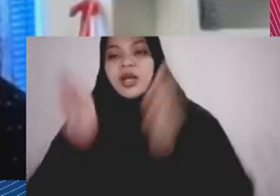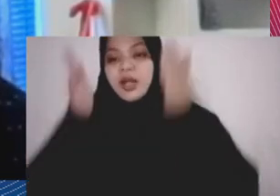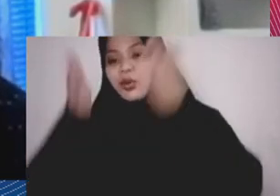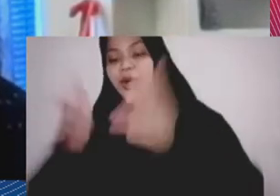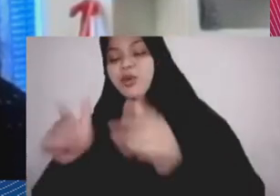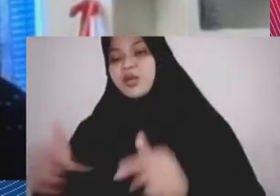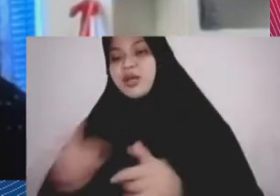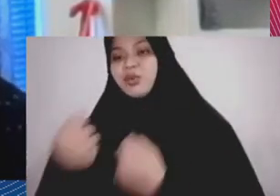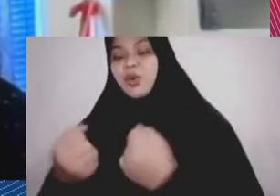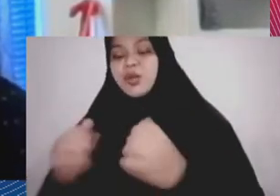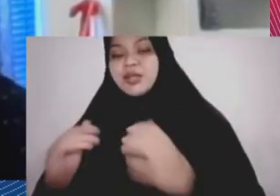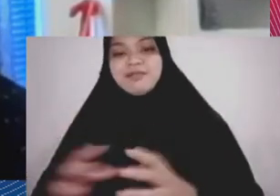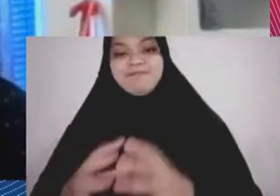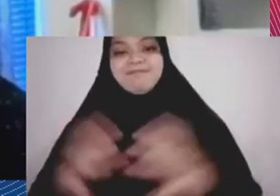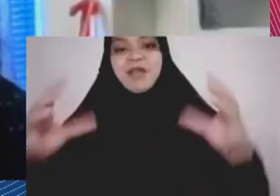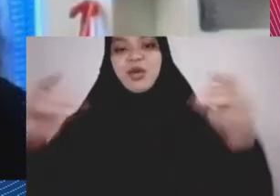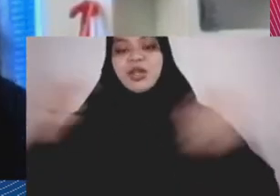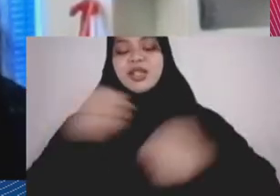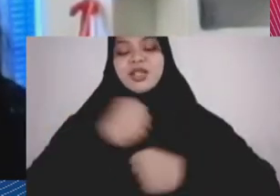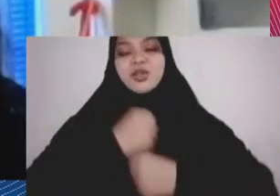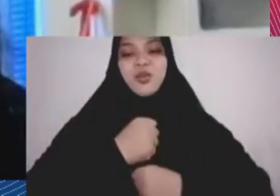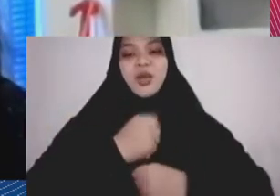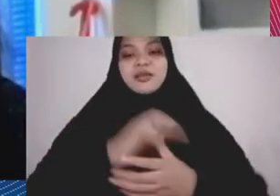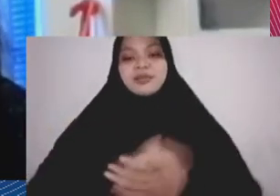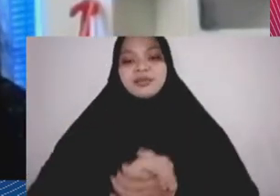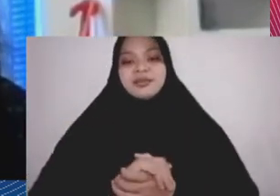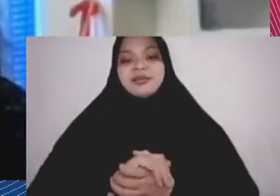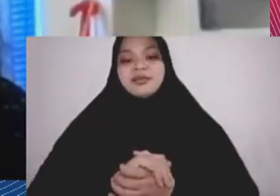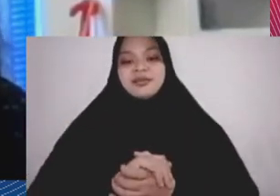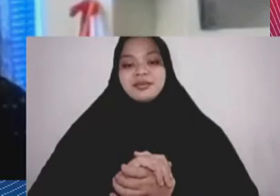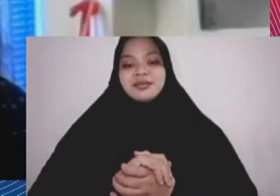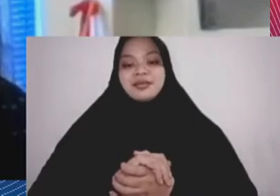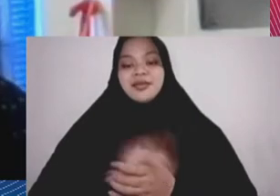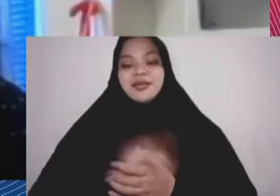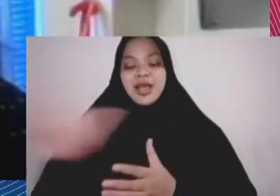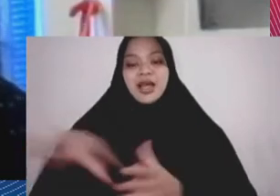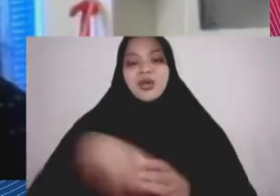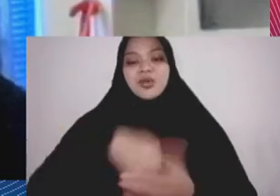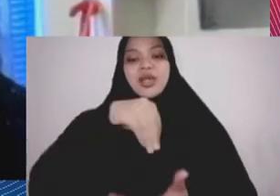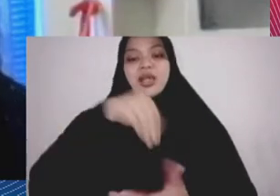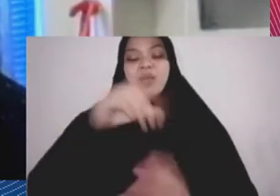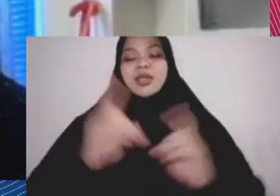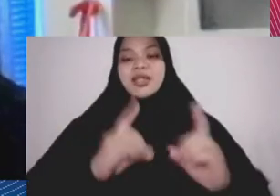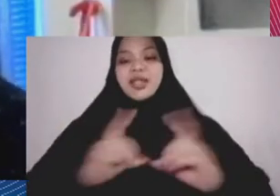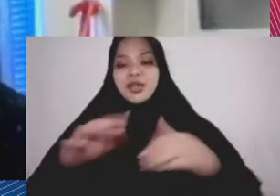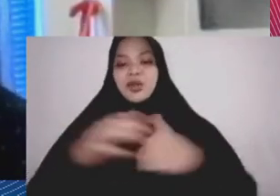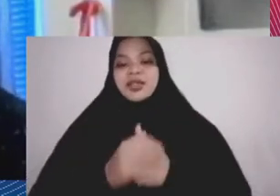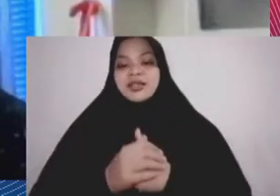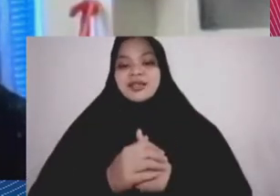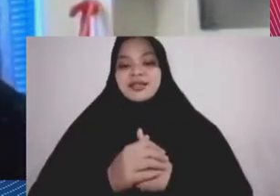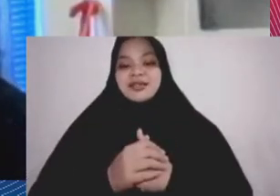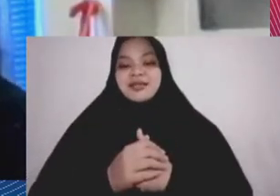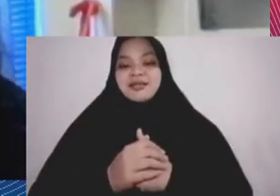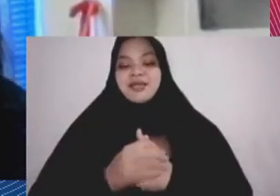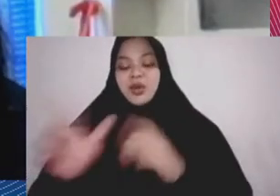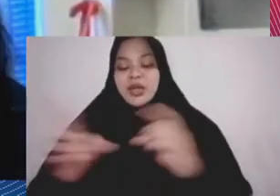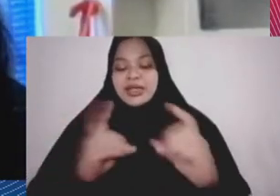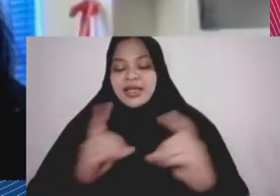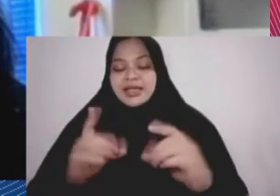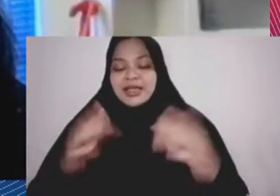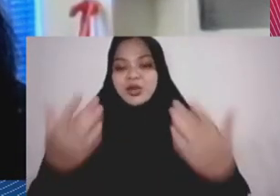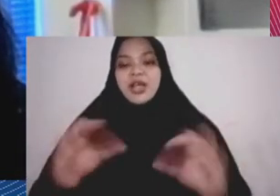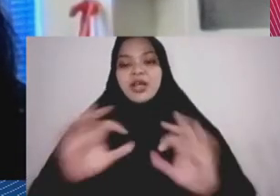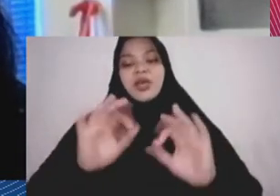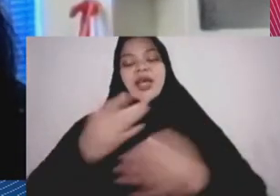with survivors, women and girls at the center of those discussions and leading the discussion. Thank you,